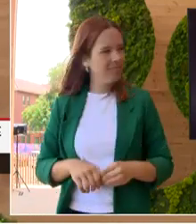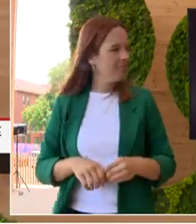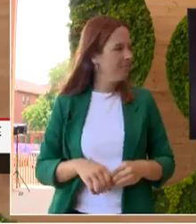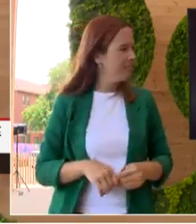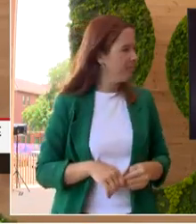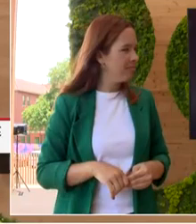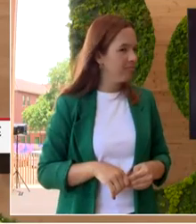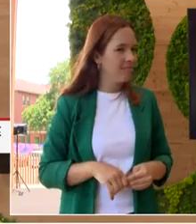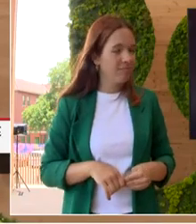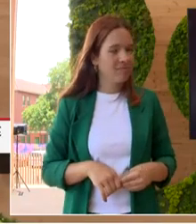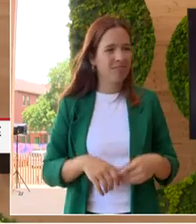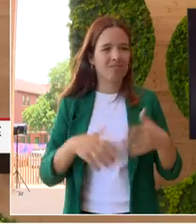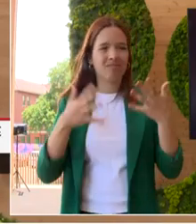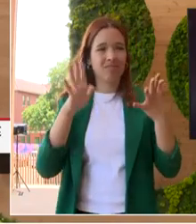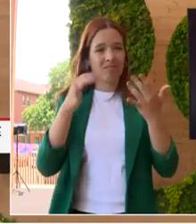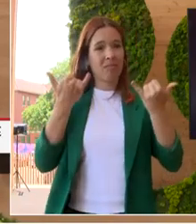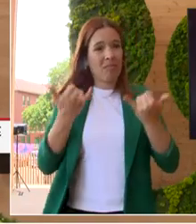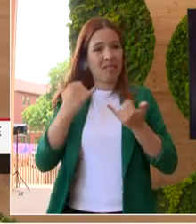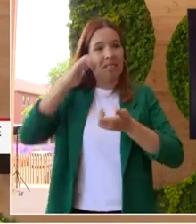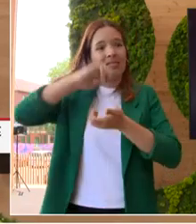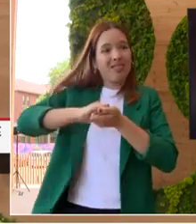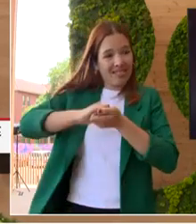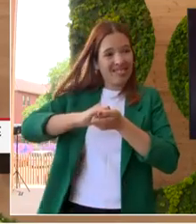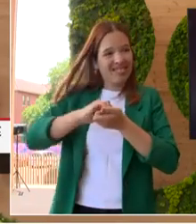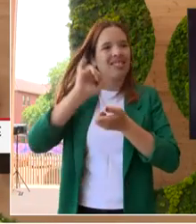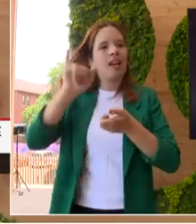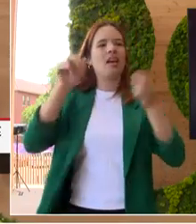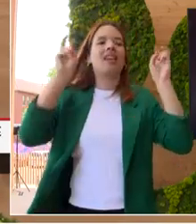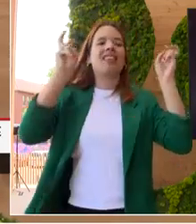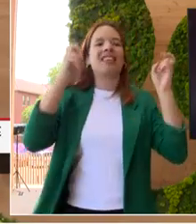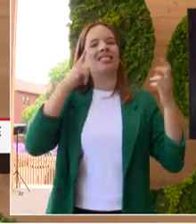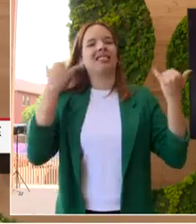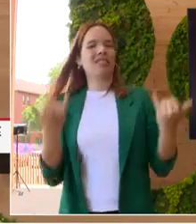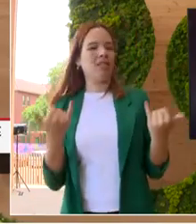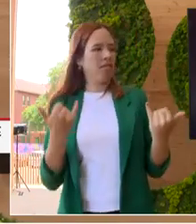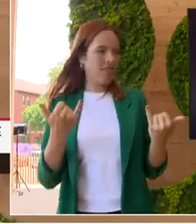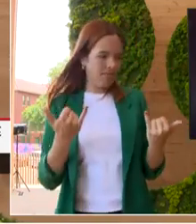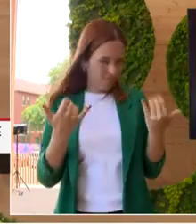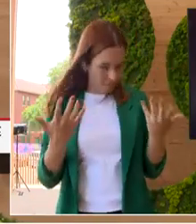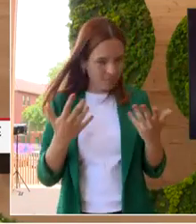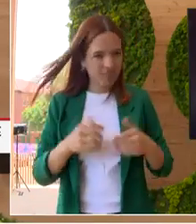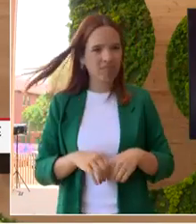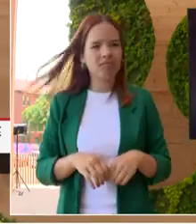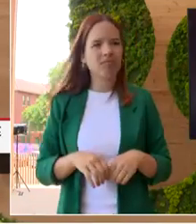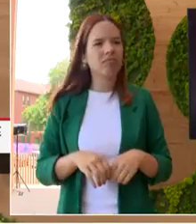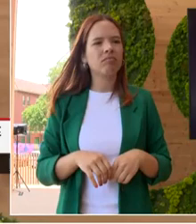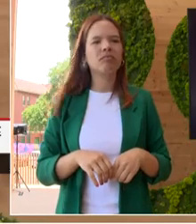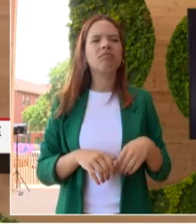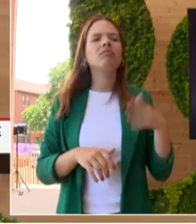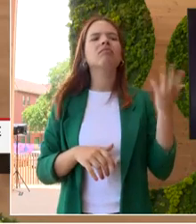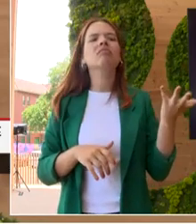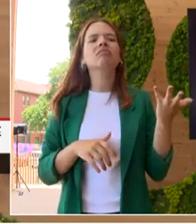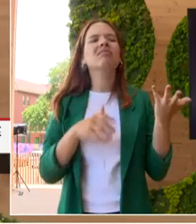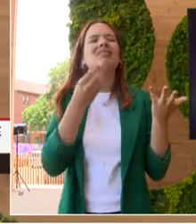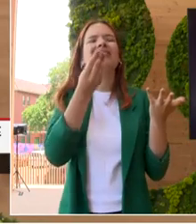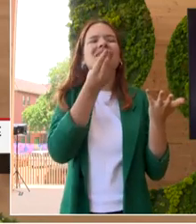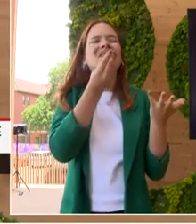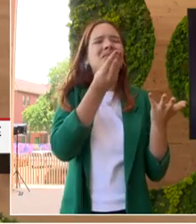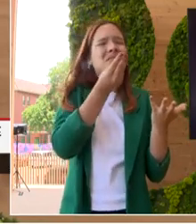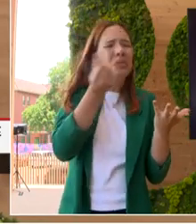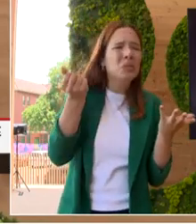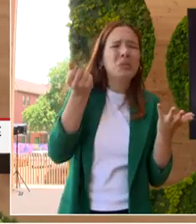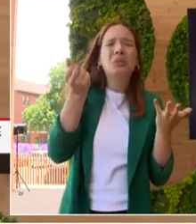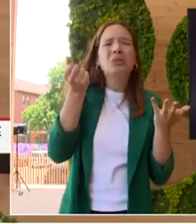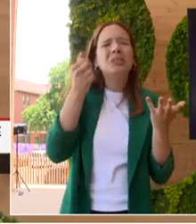Partnership is a theme of today, and in that spirit I'd like to mention just a few of the many people and organizations who've